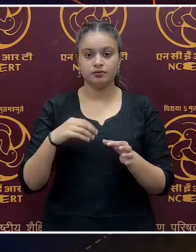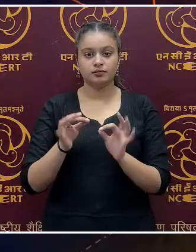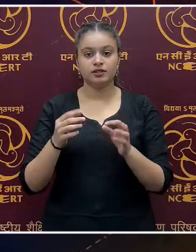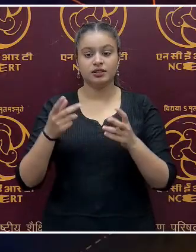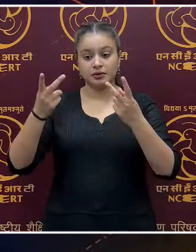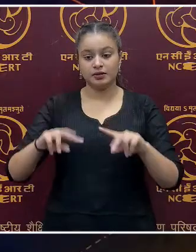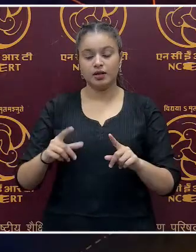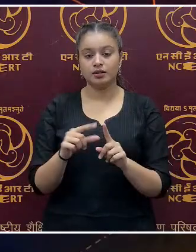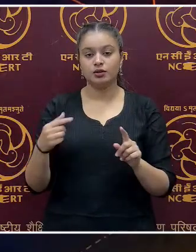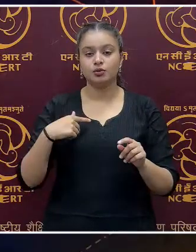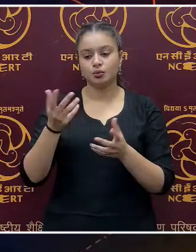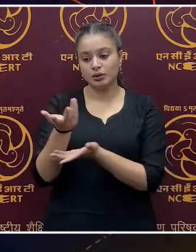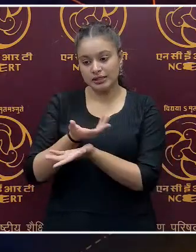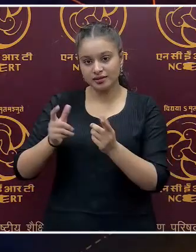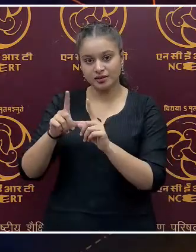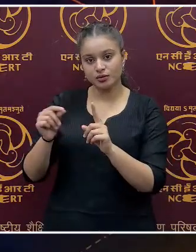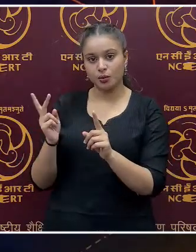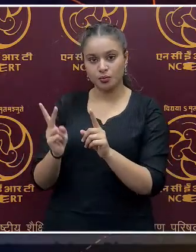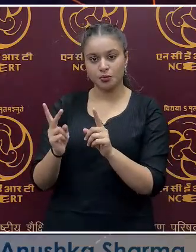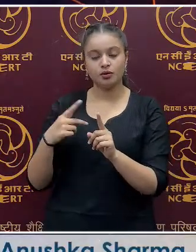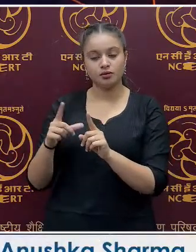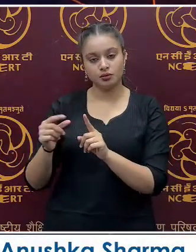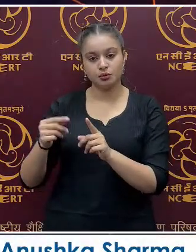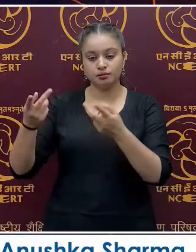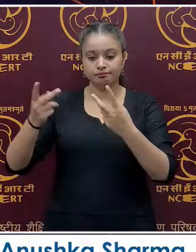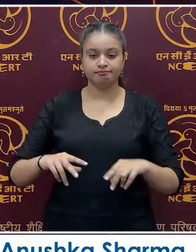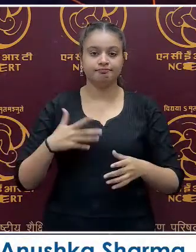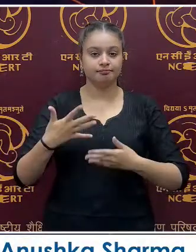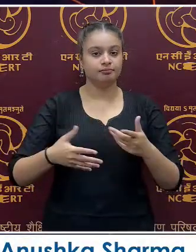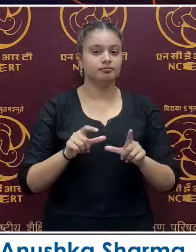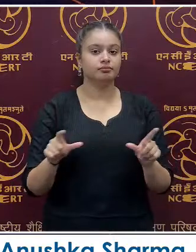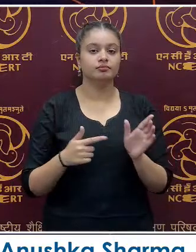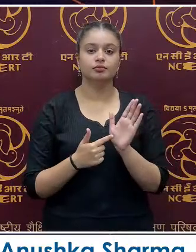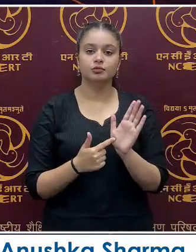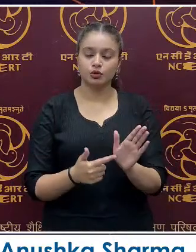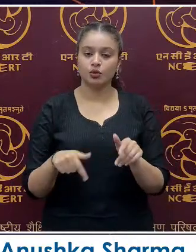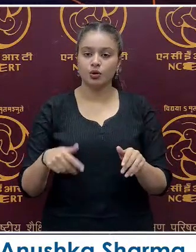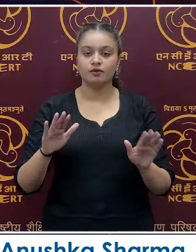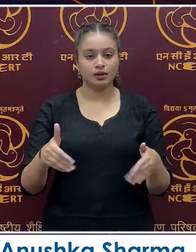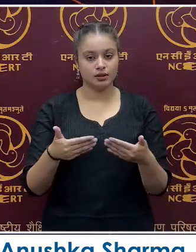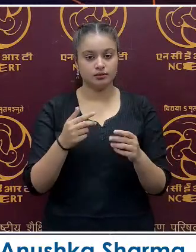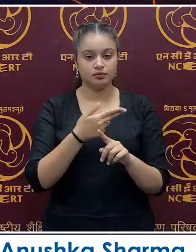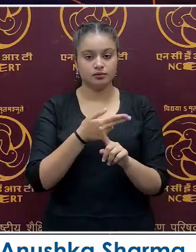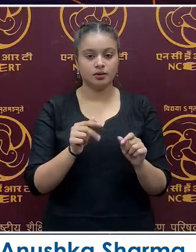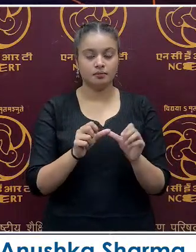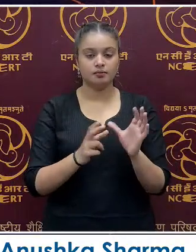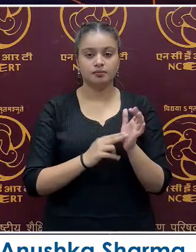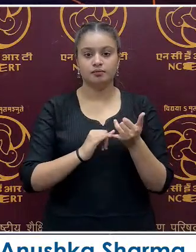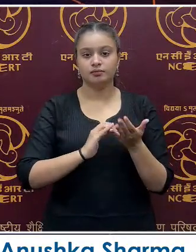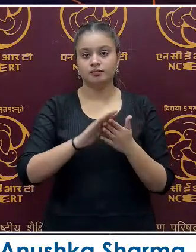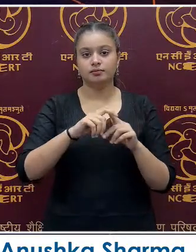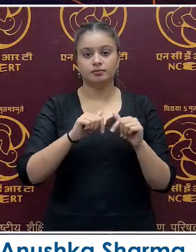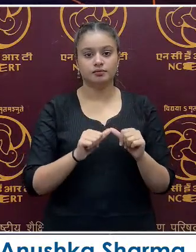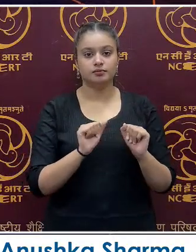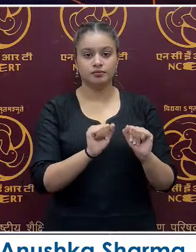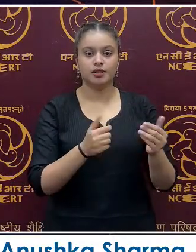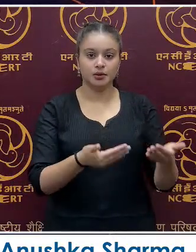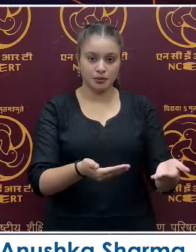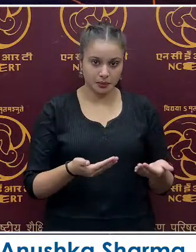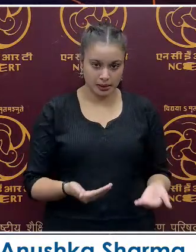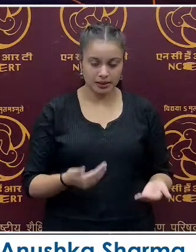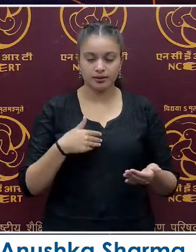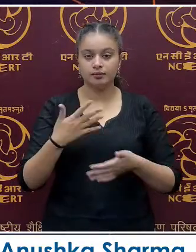each and every word that we are going to discuss in this program. Let me introduce her. She is Anushka. Anushka, very warm welcome to